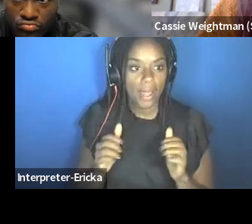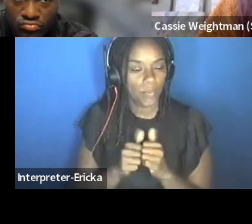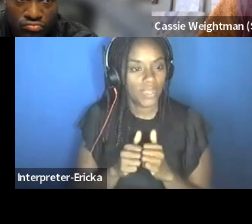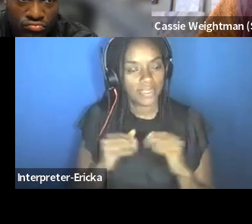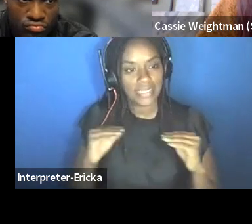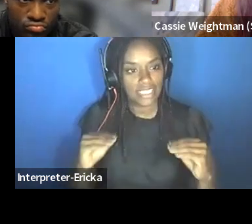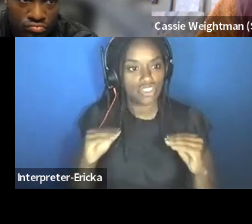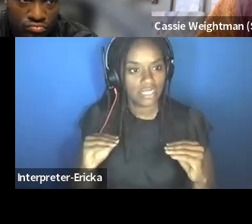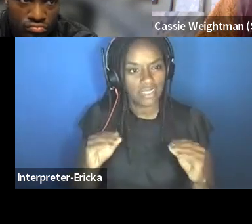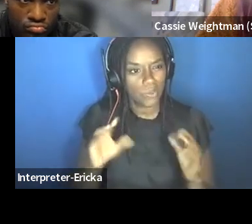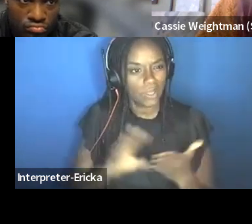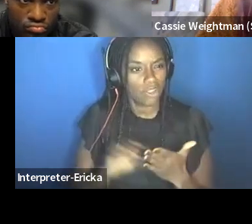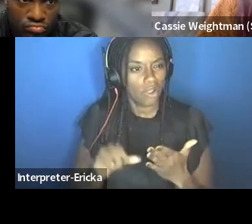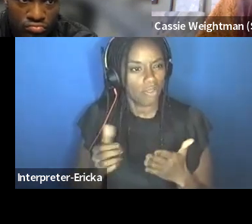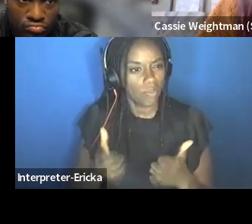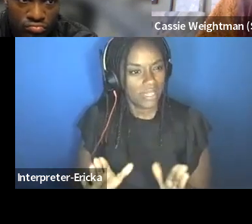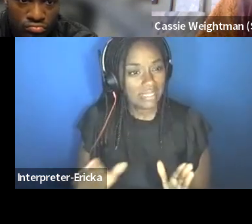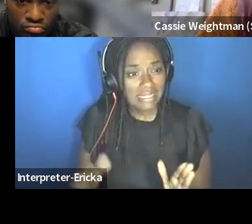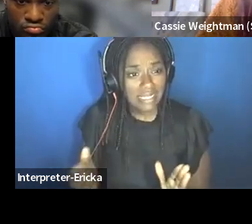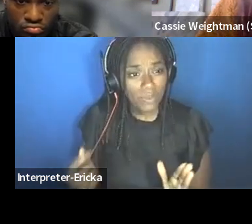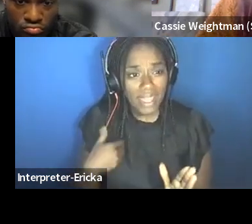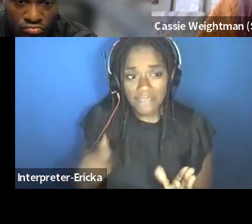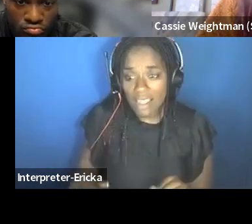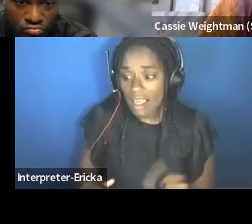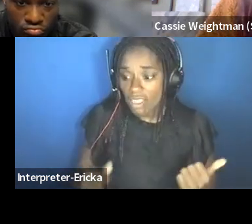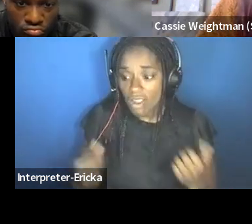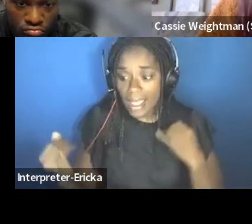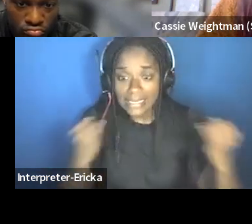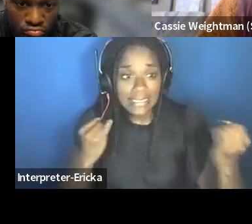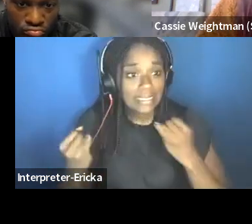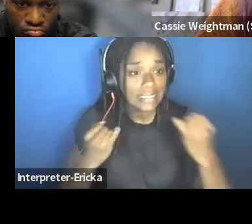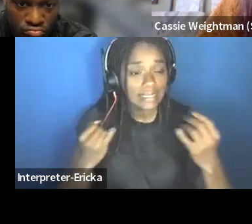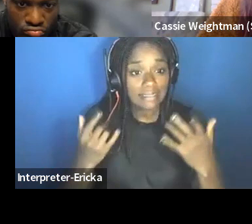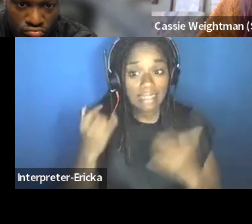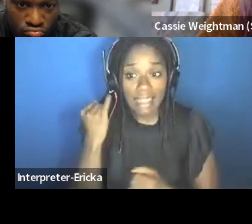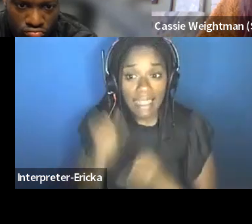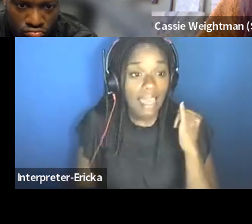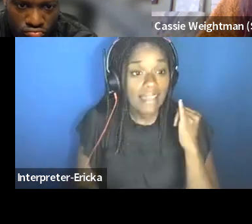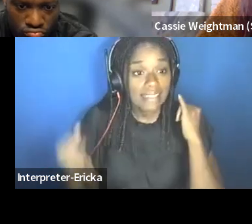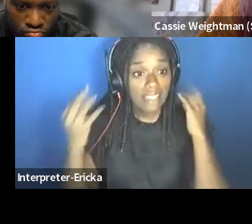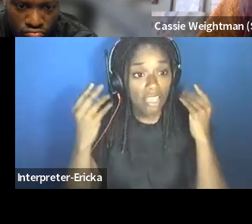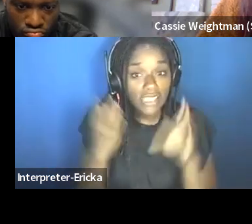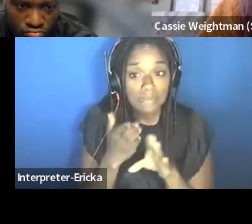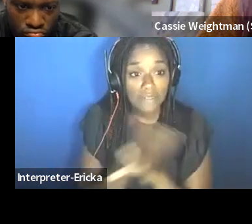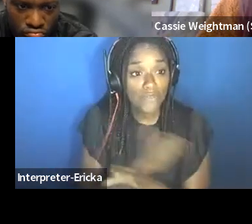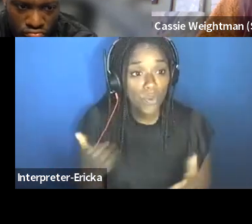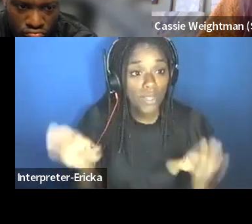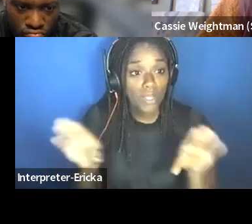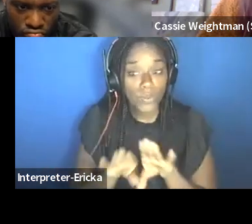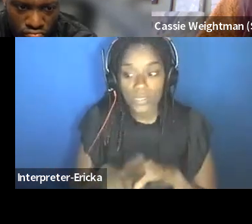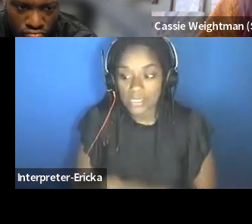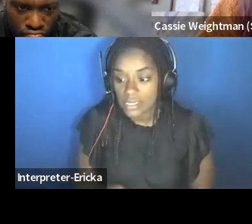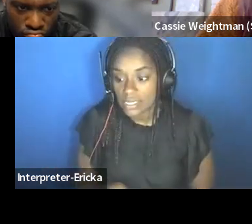So if anyone else has any other ideas, any last thoughts before we hop off?